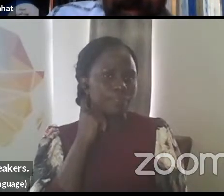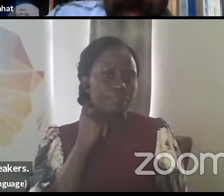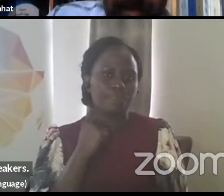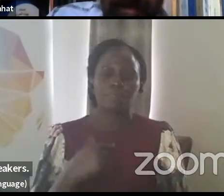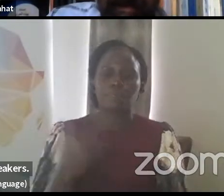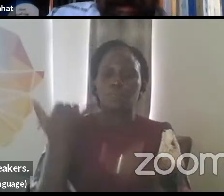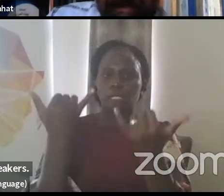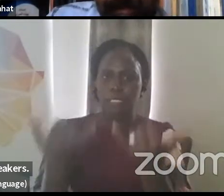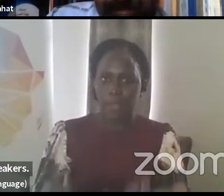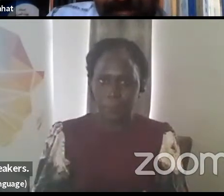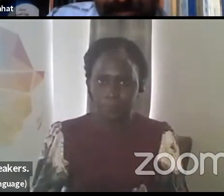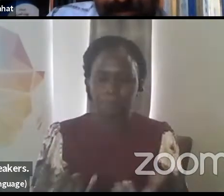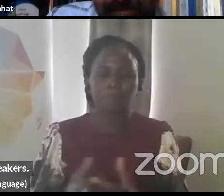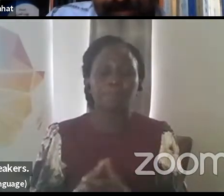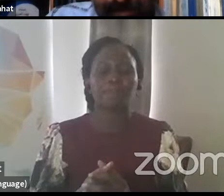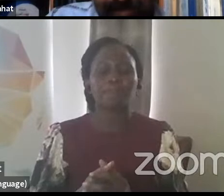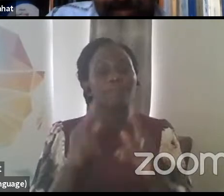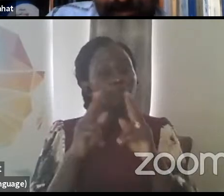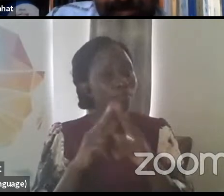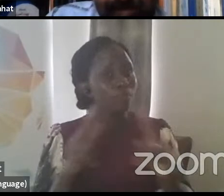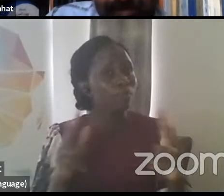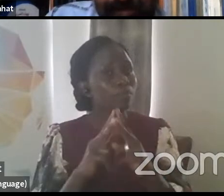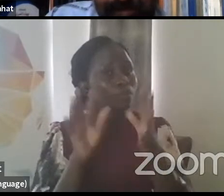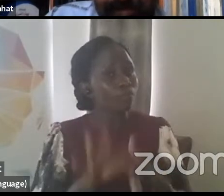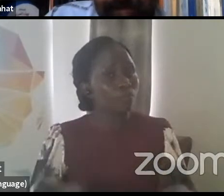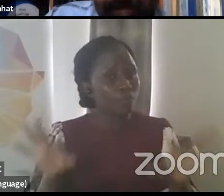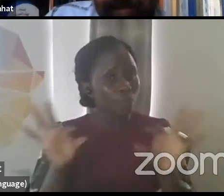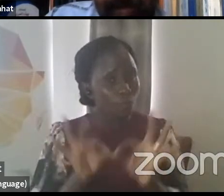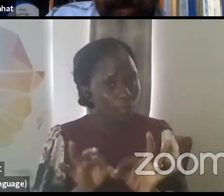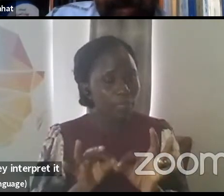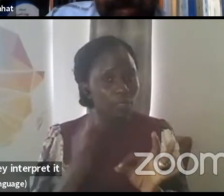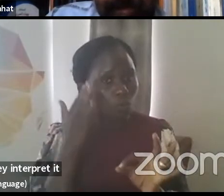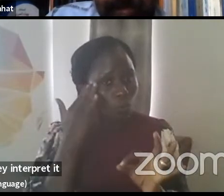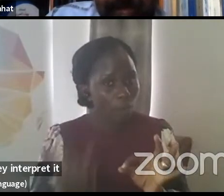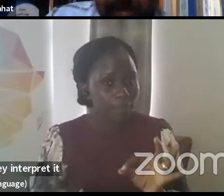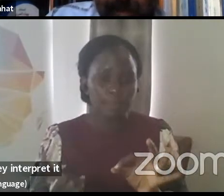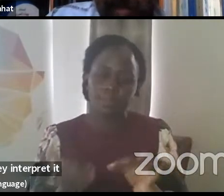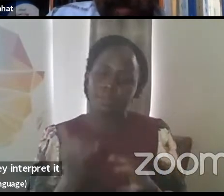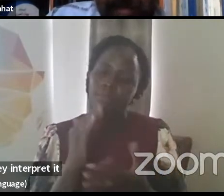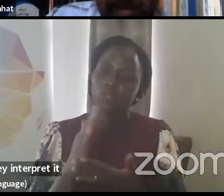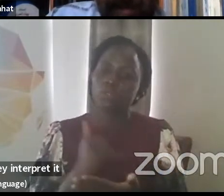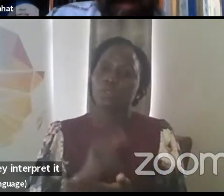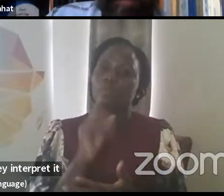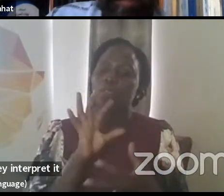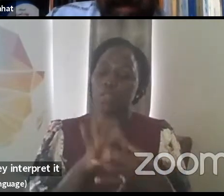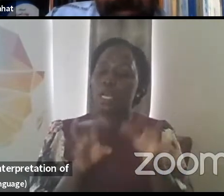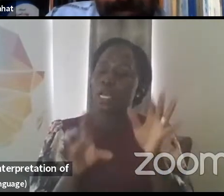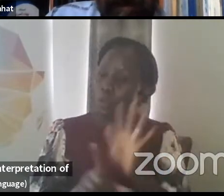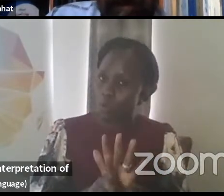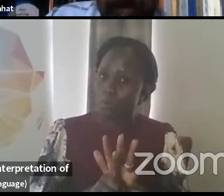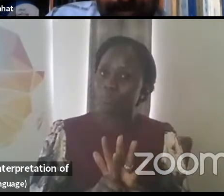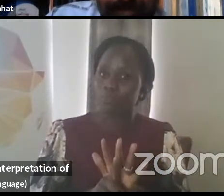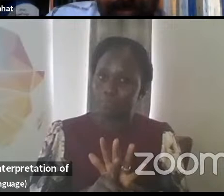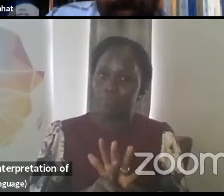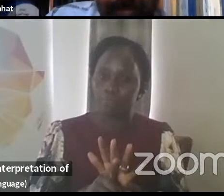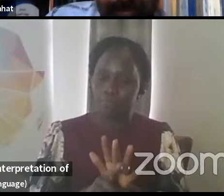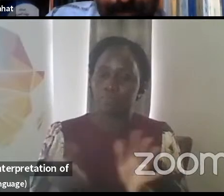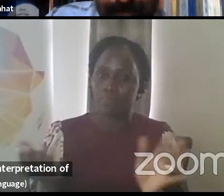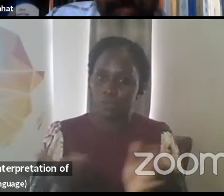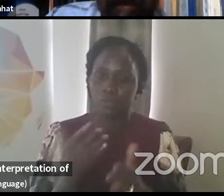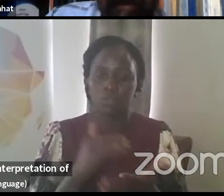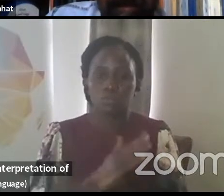So this is very important because the interpretation of the law is very important when it comes to like in the